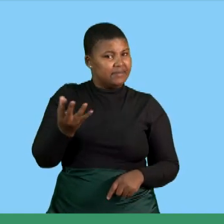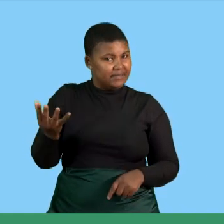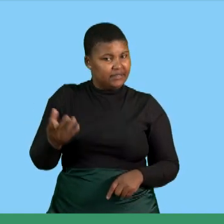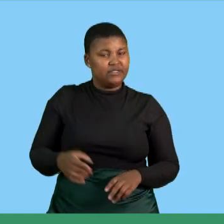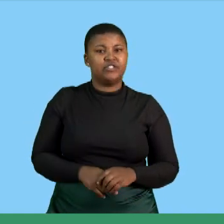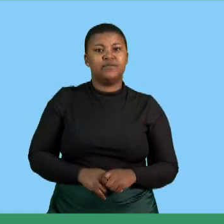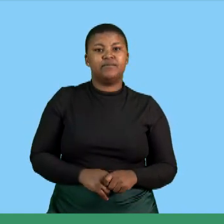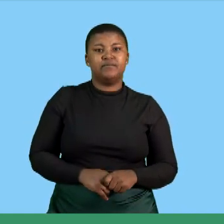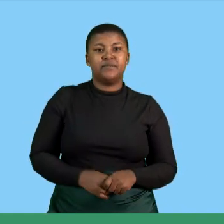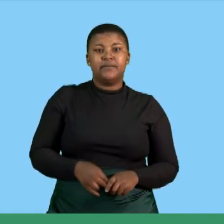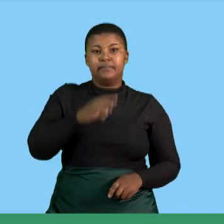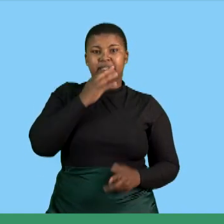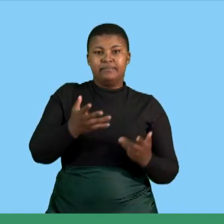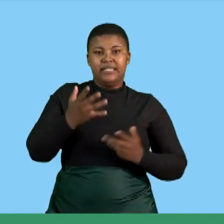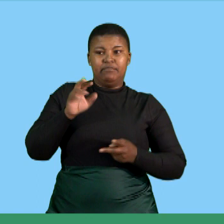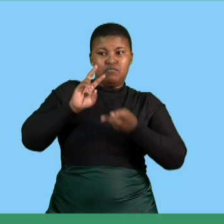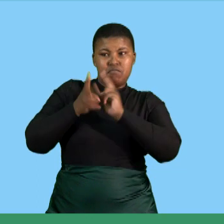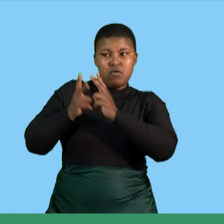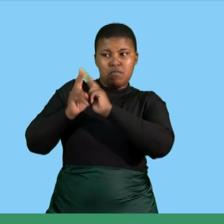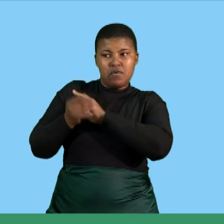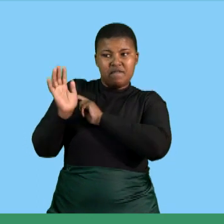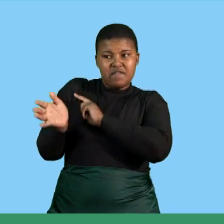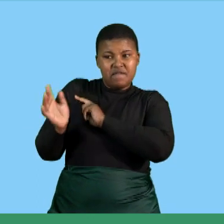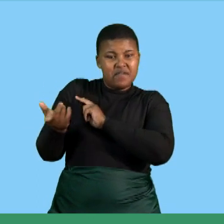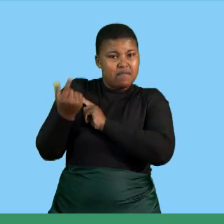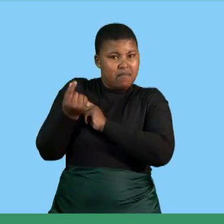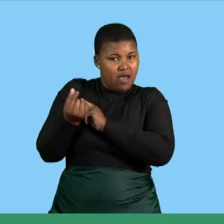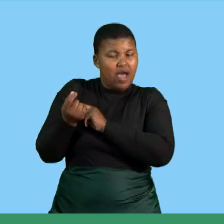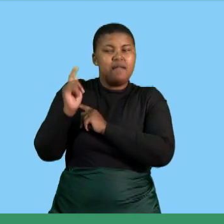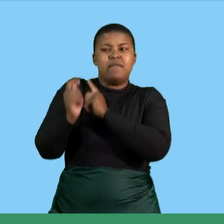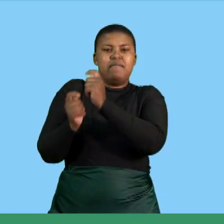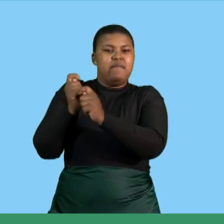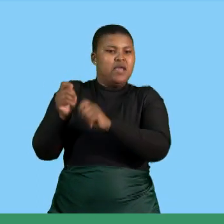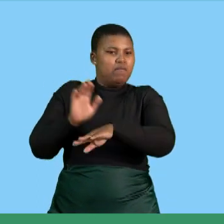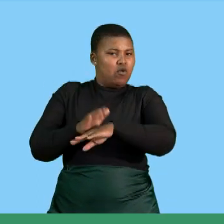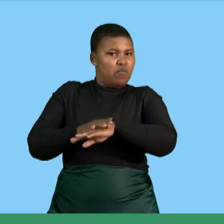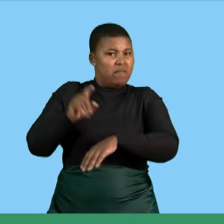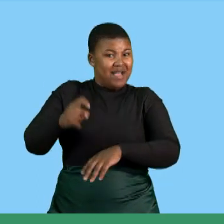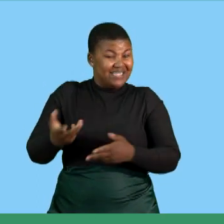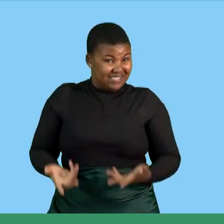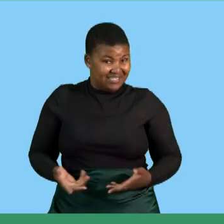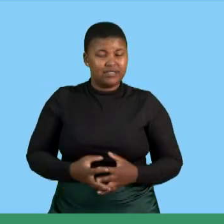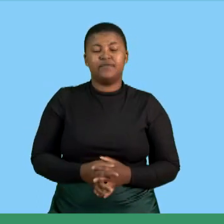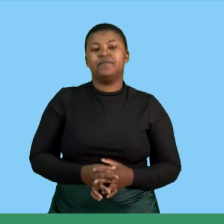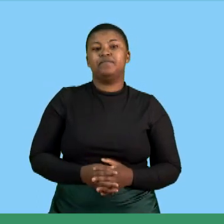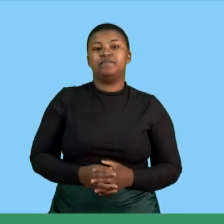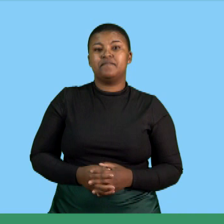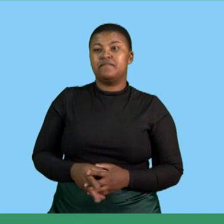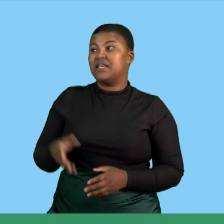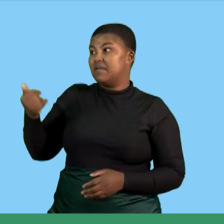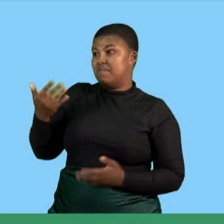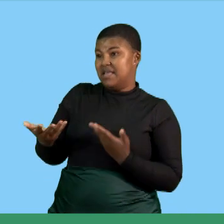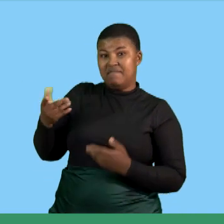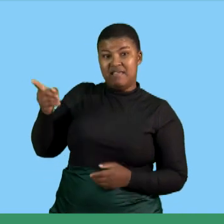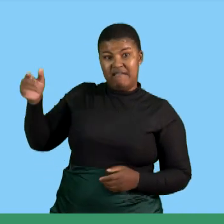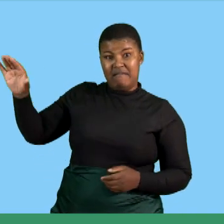So this means that if we have borrowed money, we must pay more on the money we have borrowed, or if we're lucky